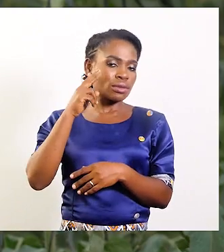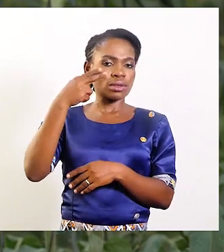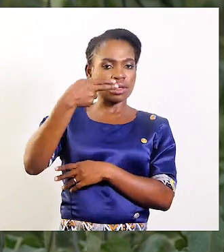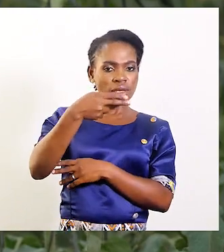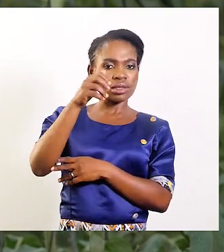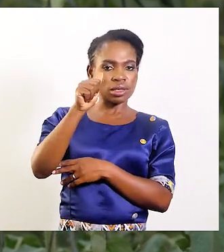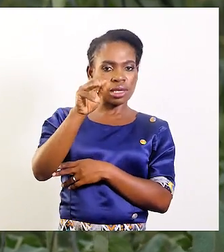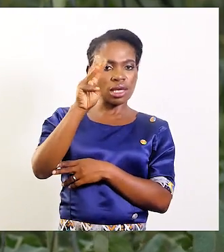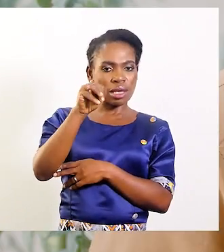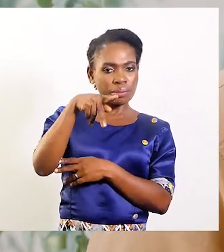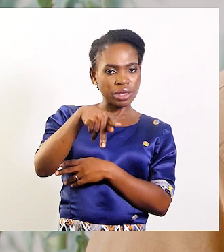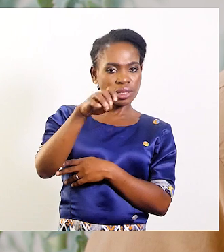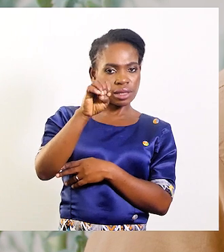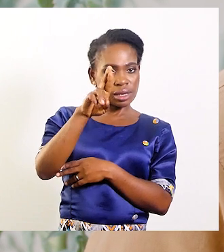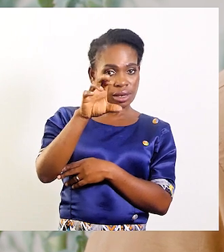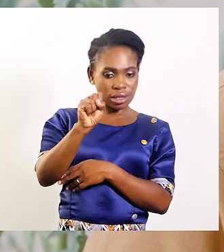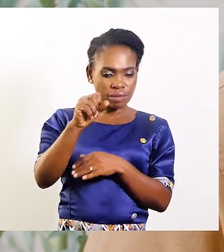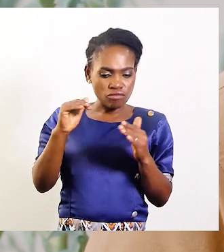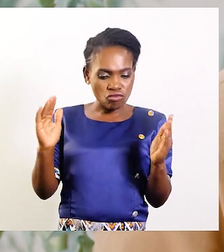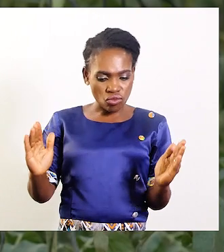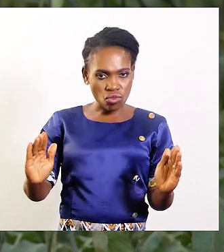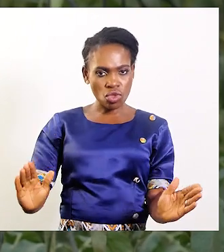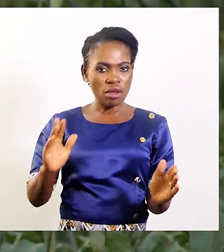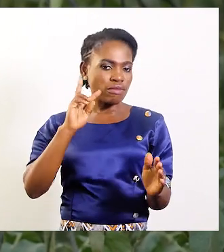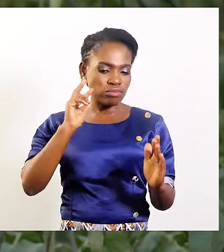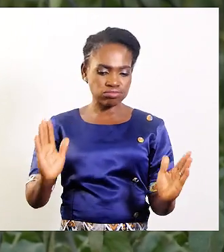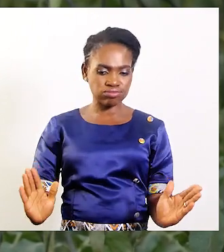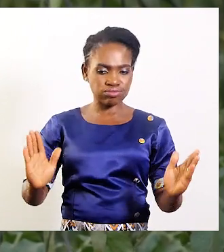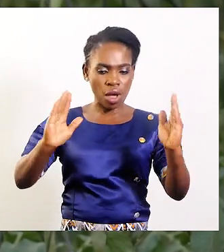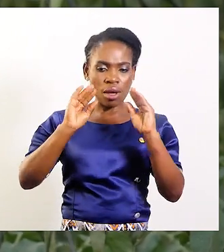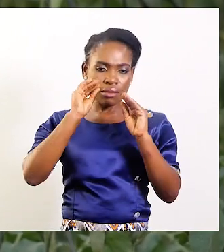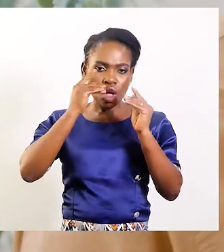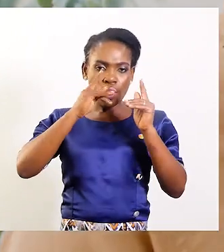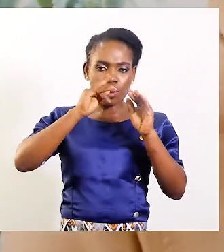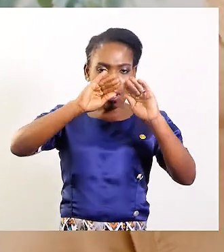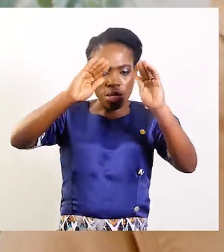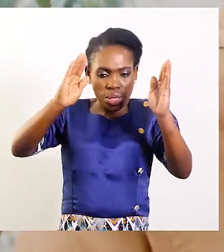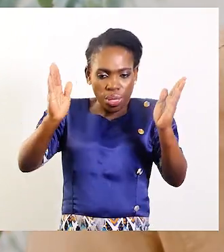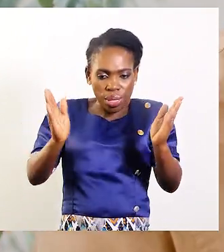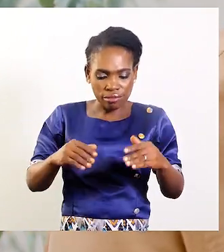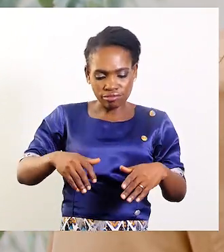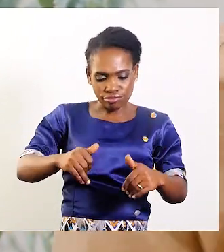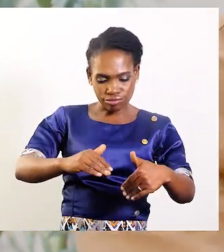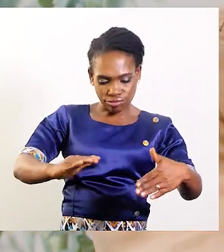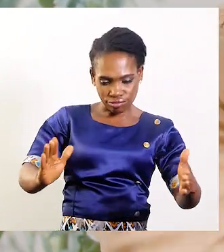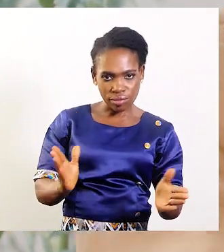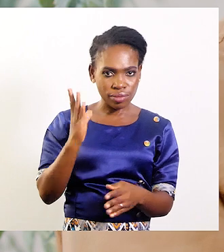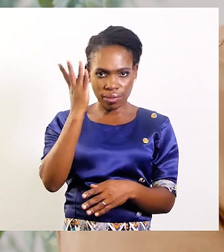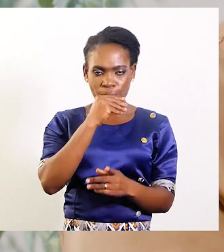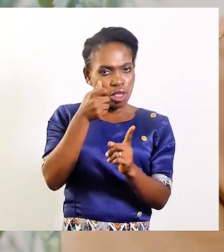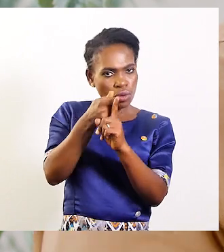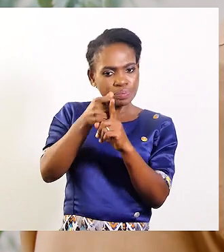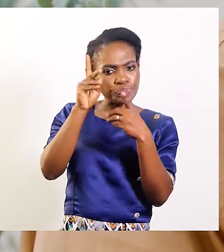So this and December, is it well patronized? Yeah. It's well patronized. So what does it what does it contain? It's a basket. Sometimes you have the choice to select what